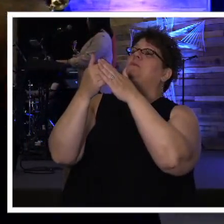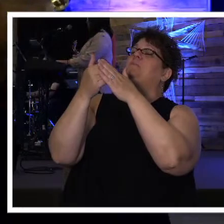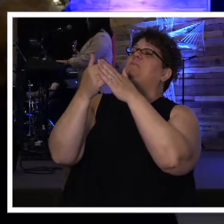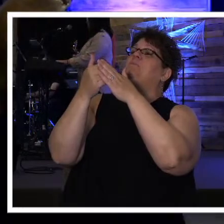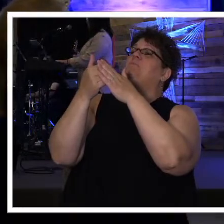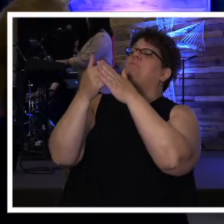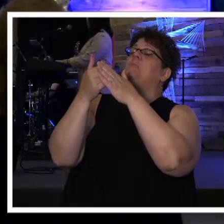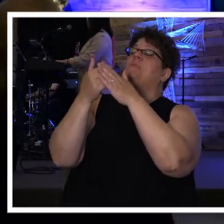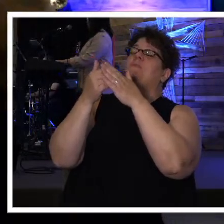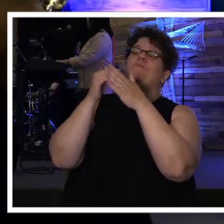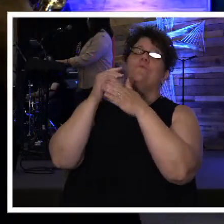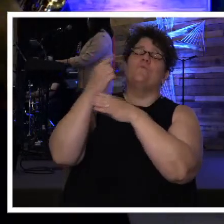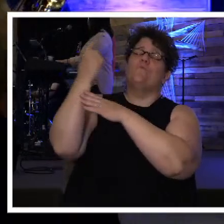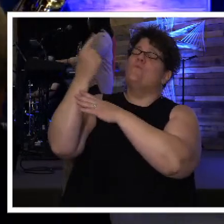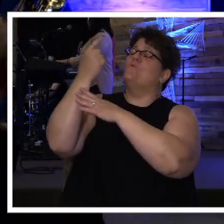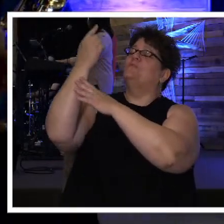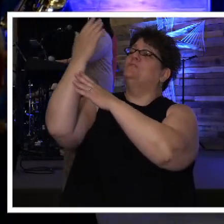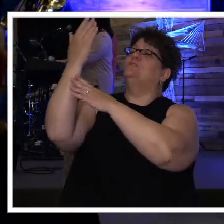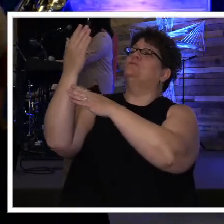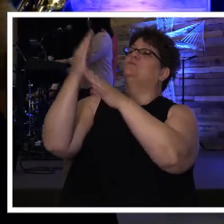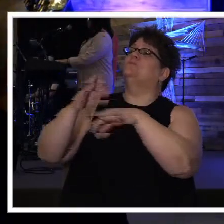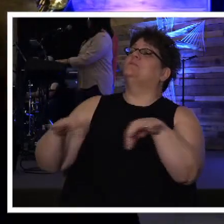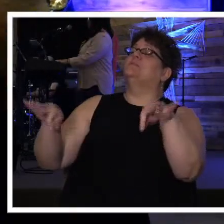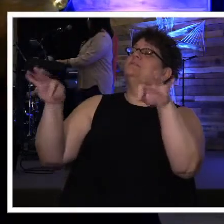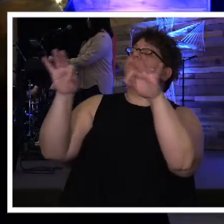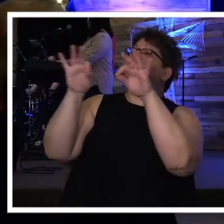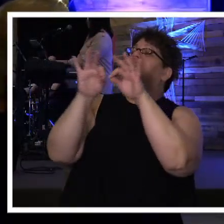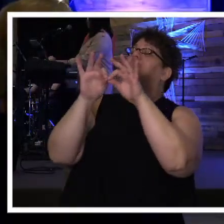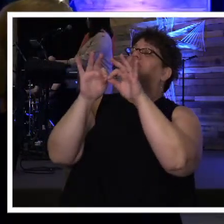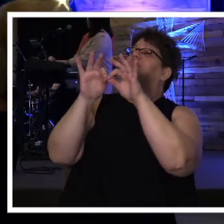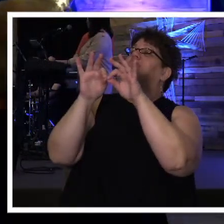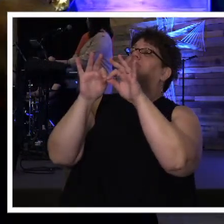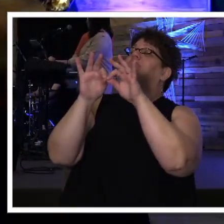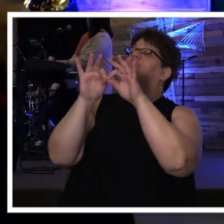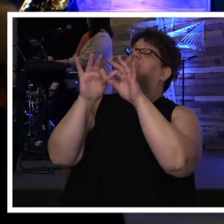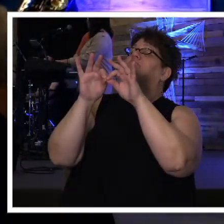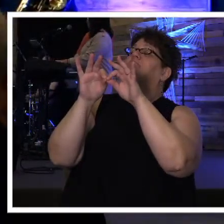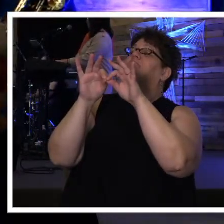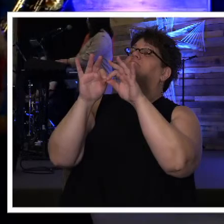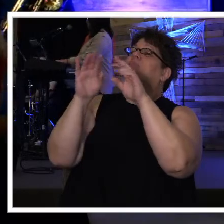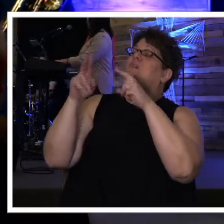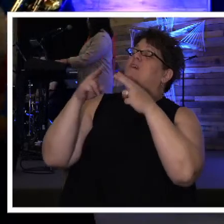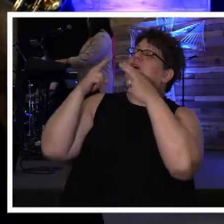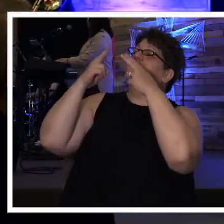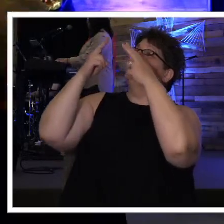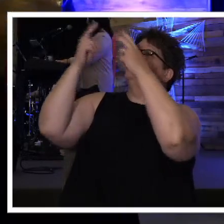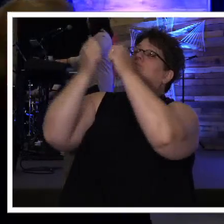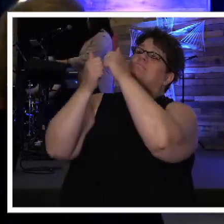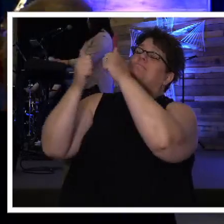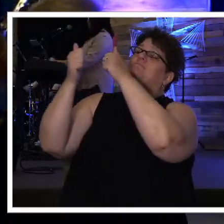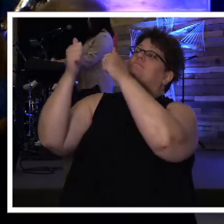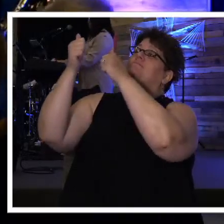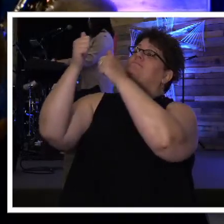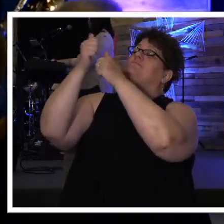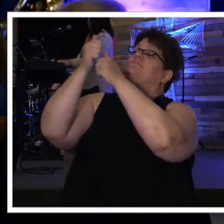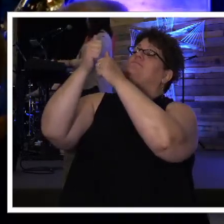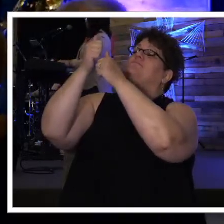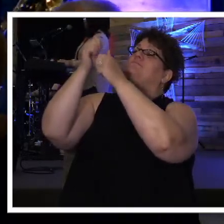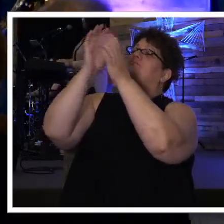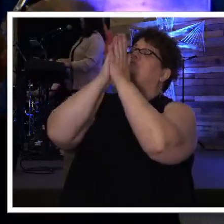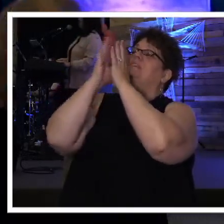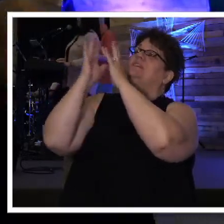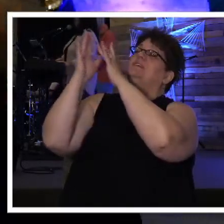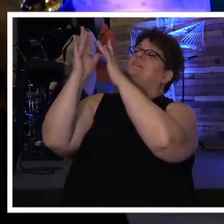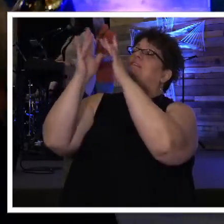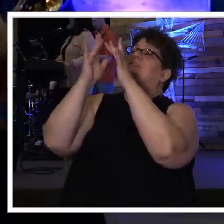It only belongs to you, O Lord. And so, God, we give it to you, Jesus. Lord, I pray that you would forgive us, Lord, for